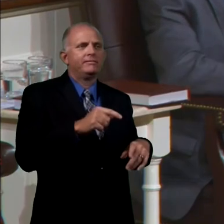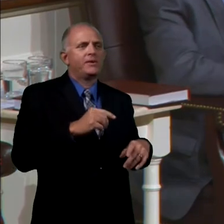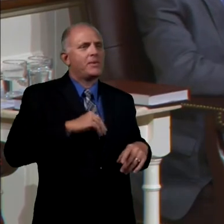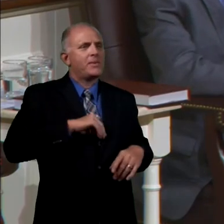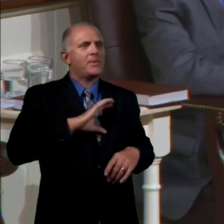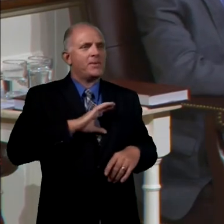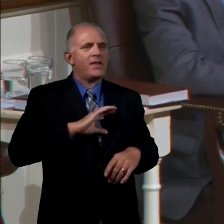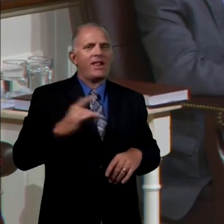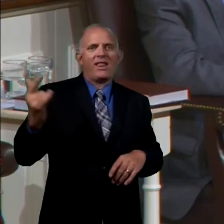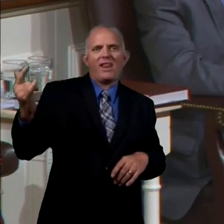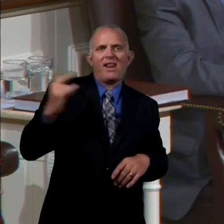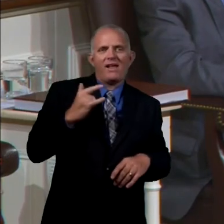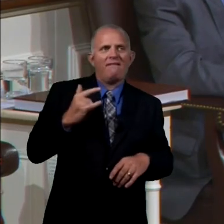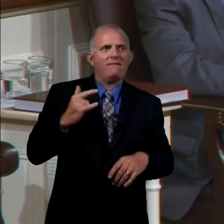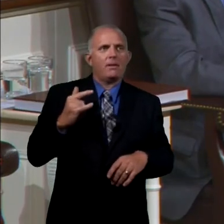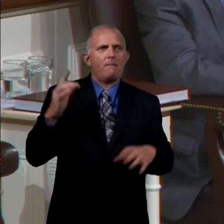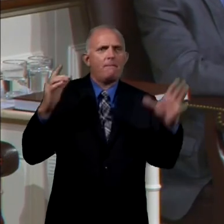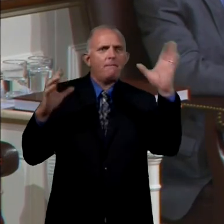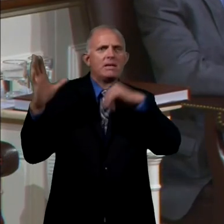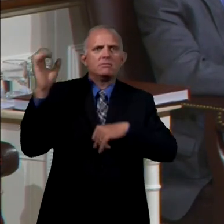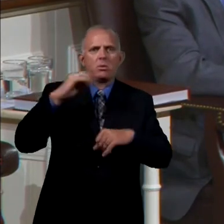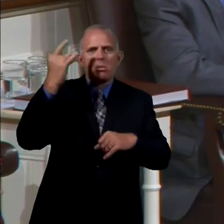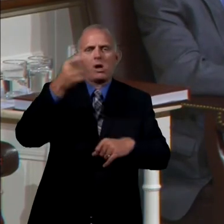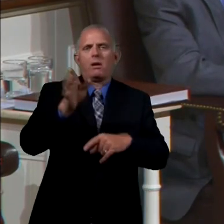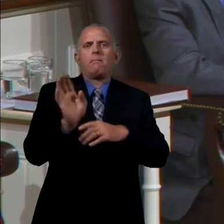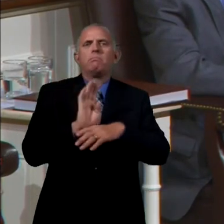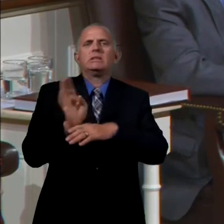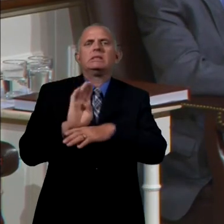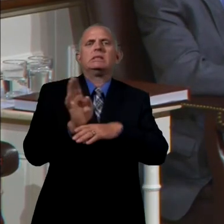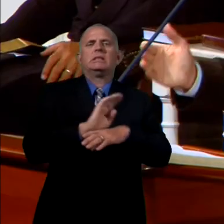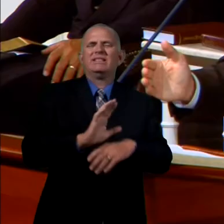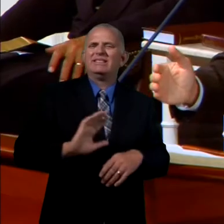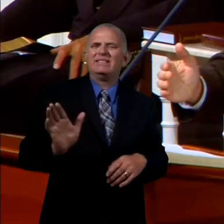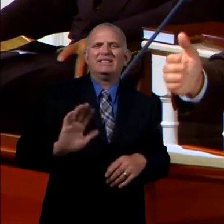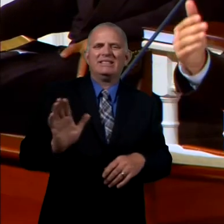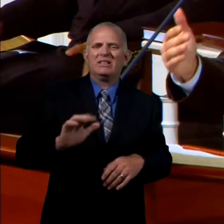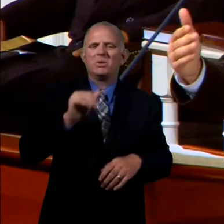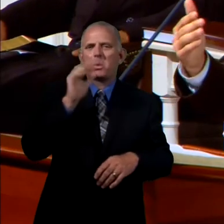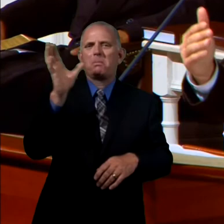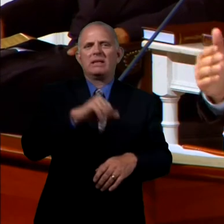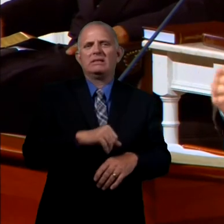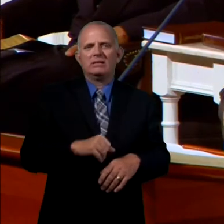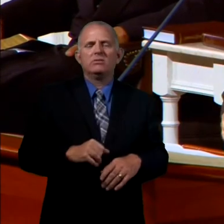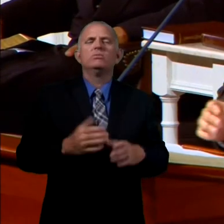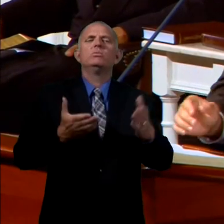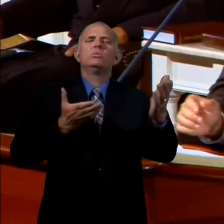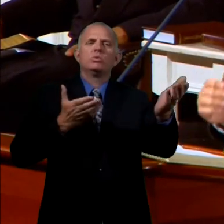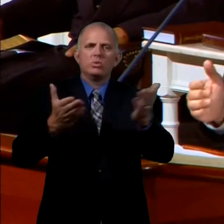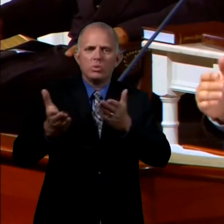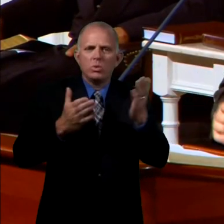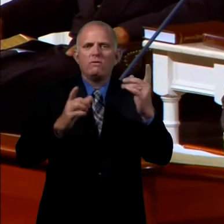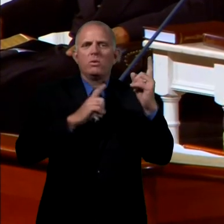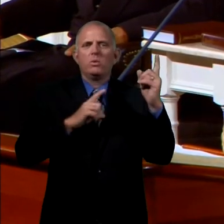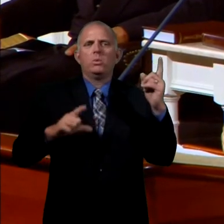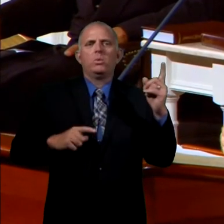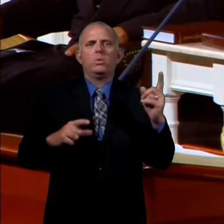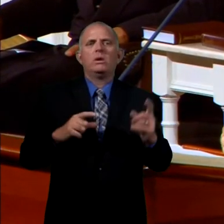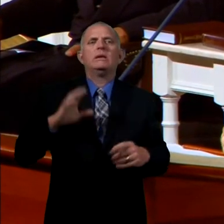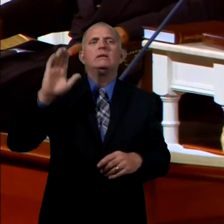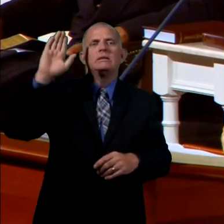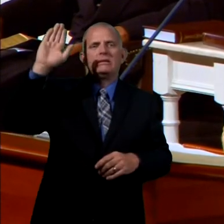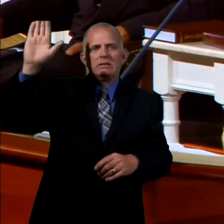me. You missed it. Don't miss it. When you serve the Lord and get His will done,